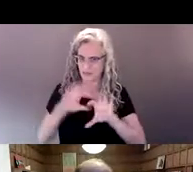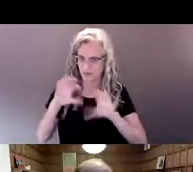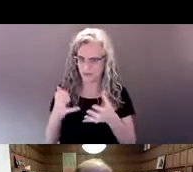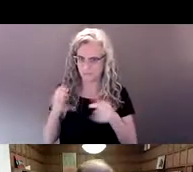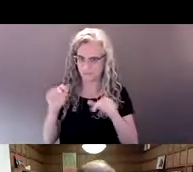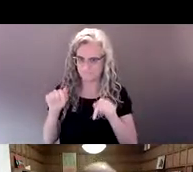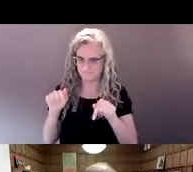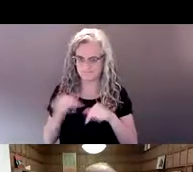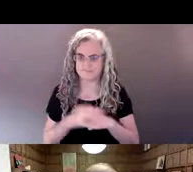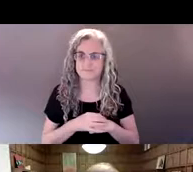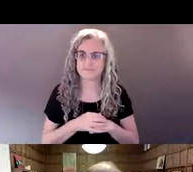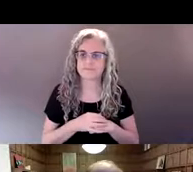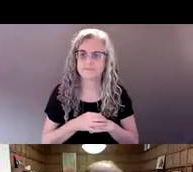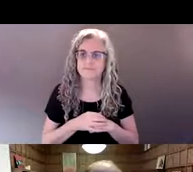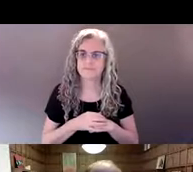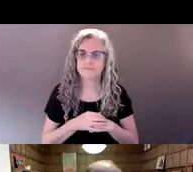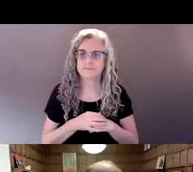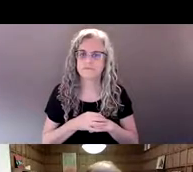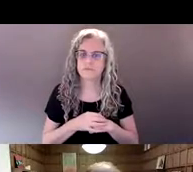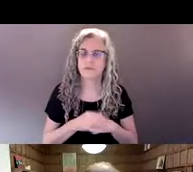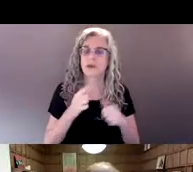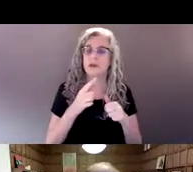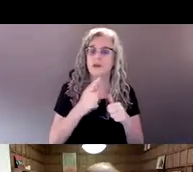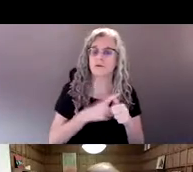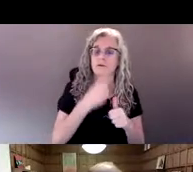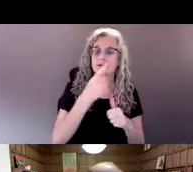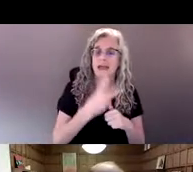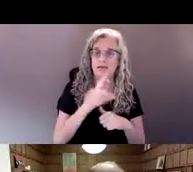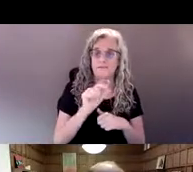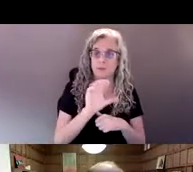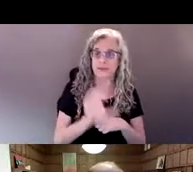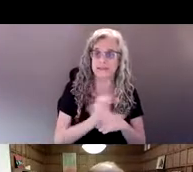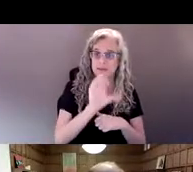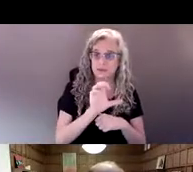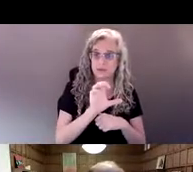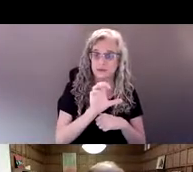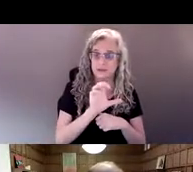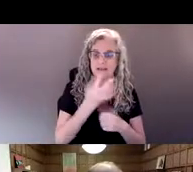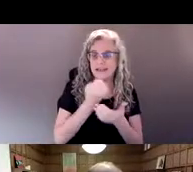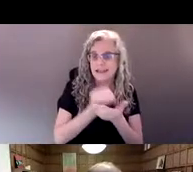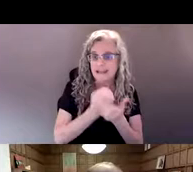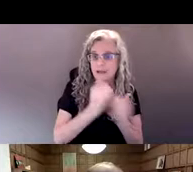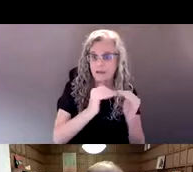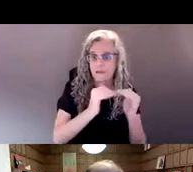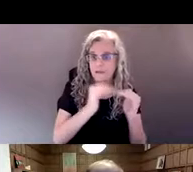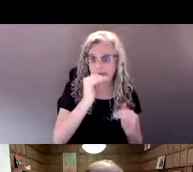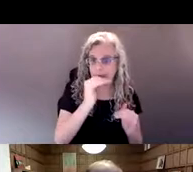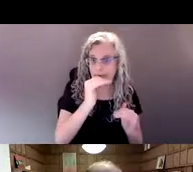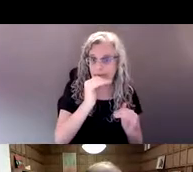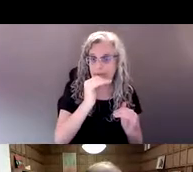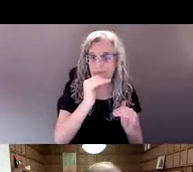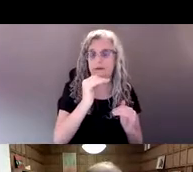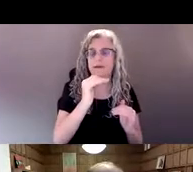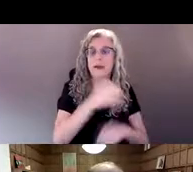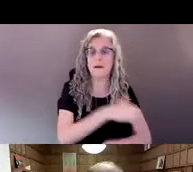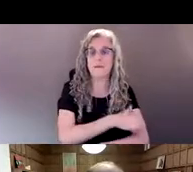the question, in the first half of the 20th century, the reality of economic inequality and stark differentials of